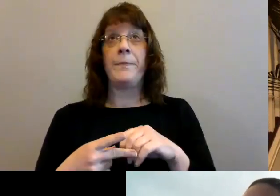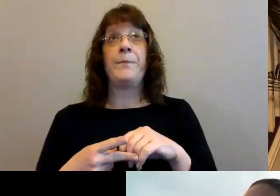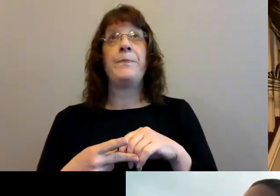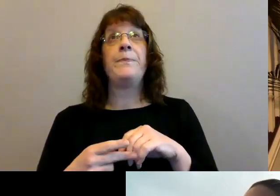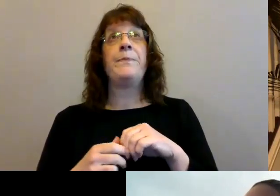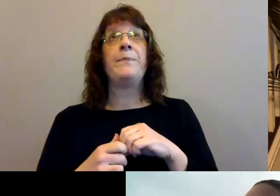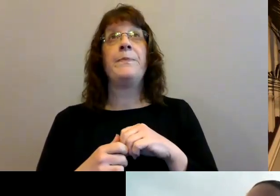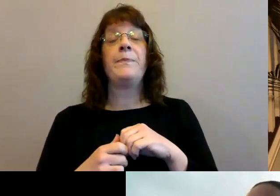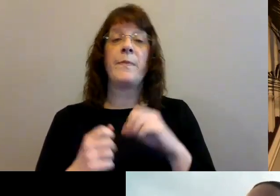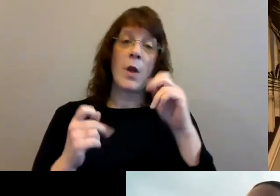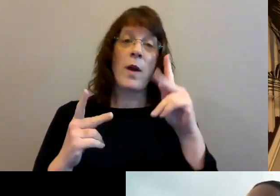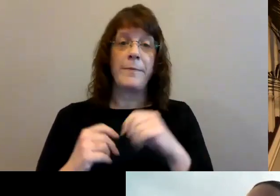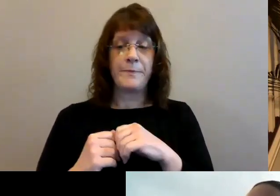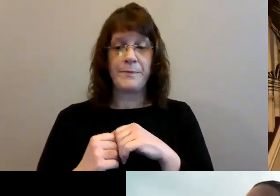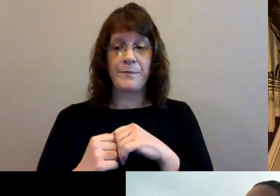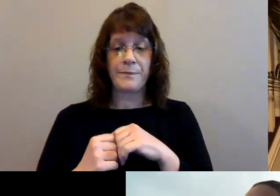Okay.